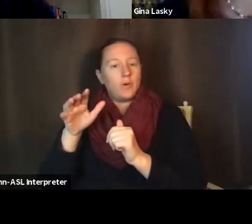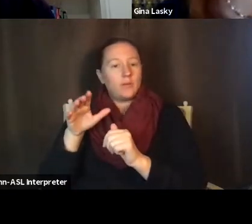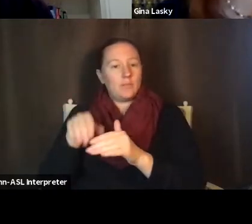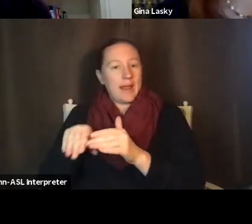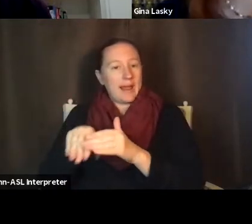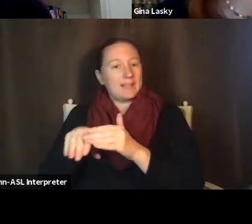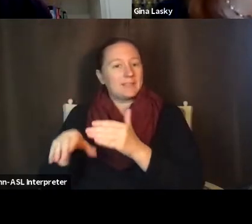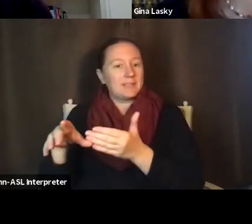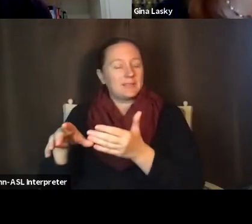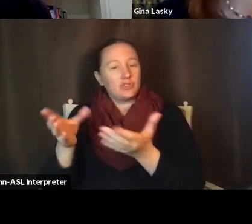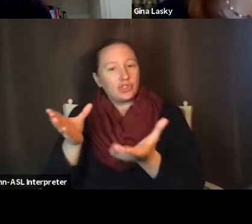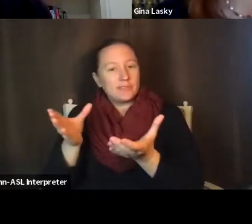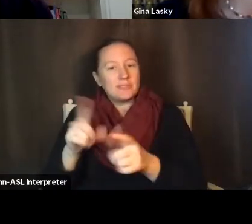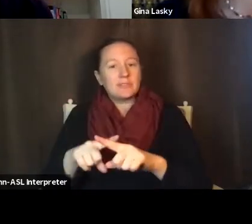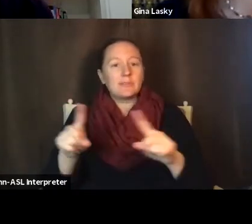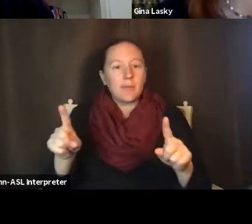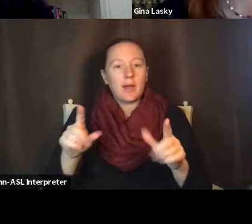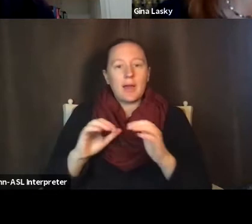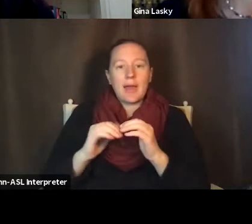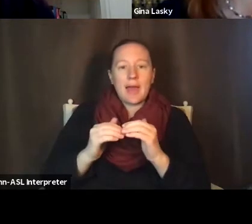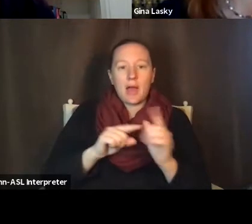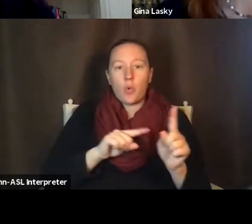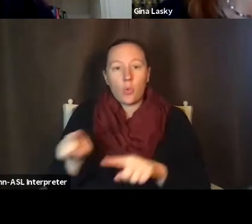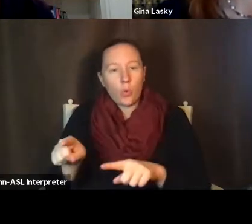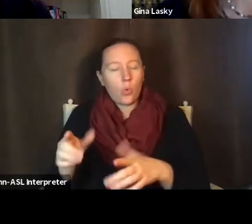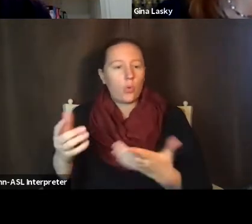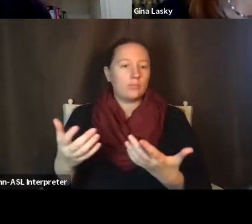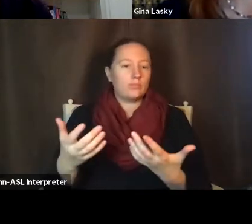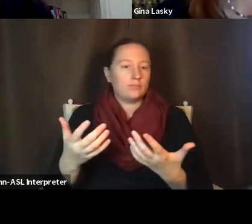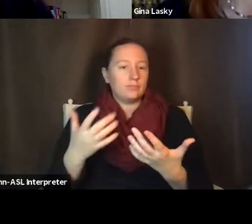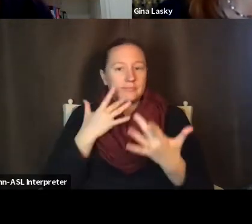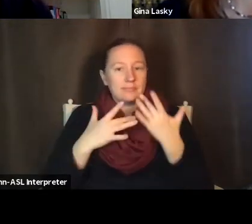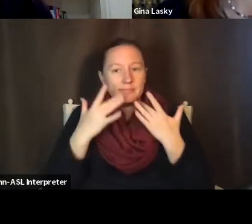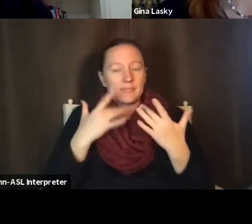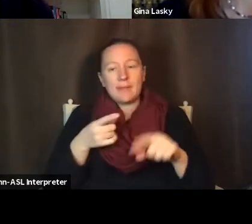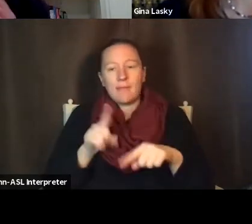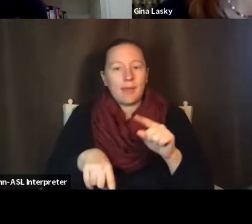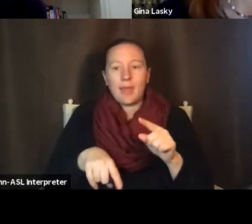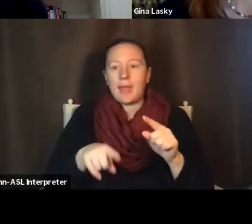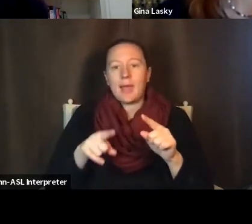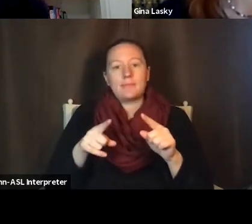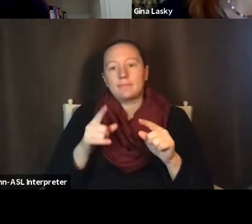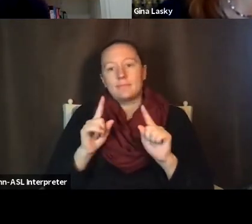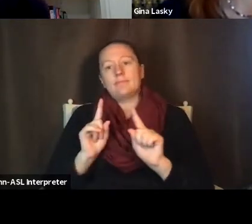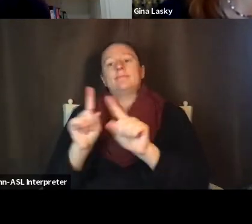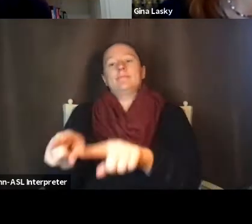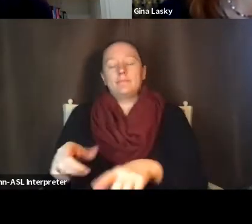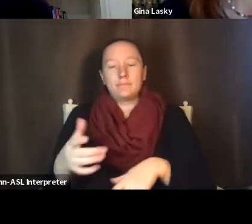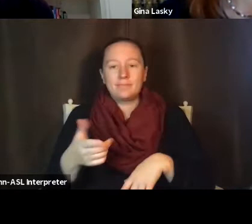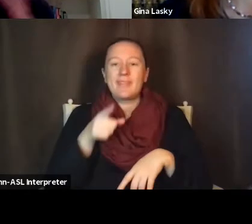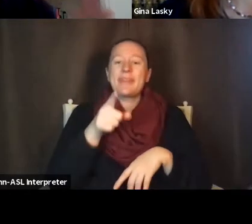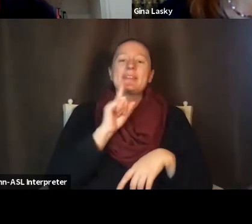of delivering care in those communities where there are tremendous social determinant issues. Now, this map is a statewide